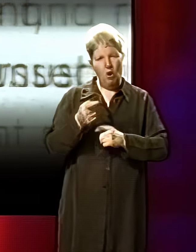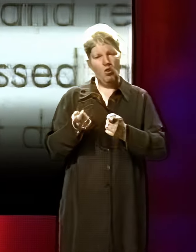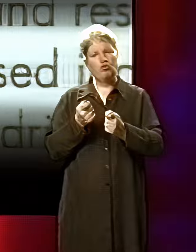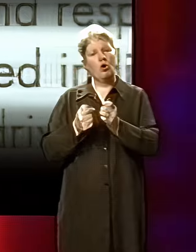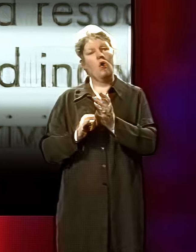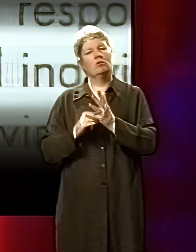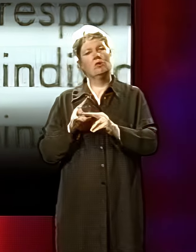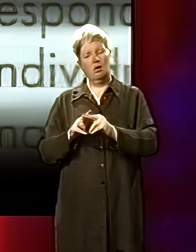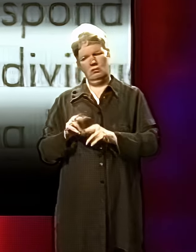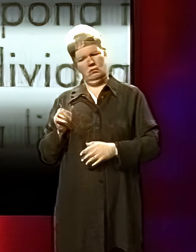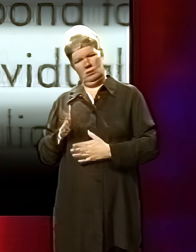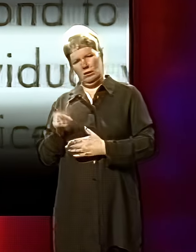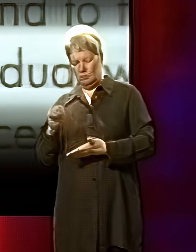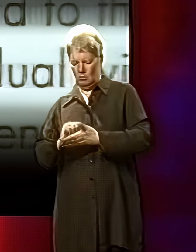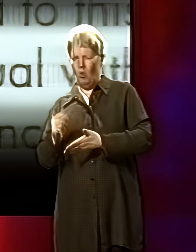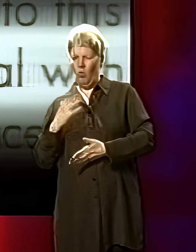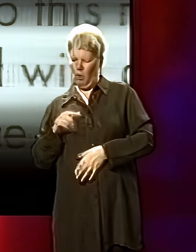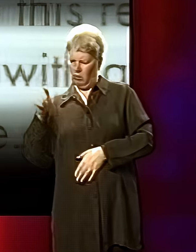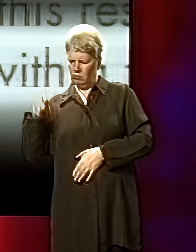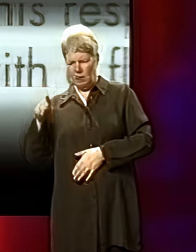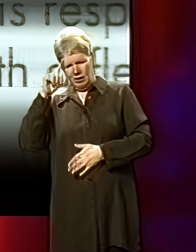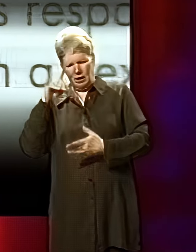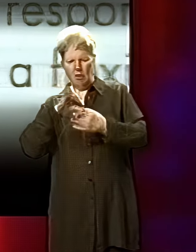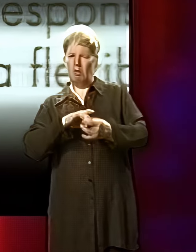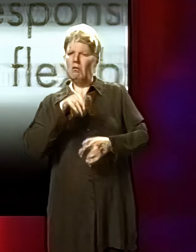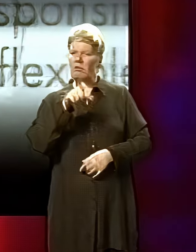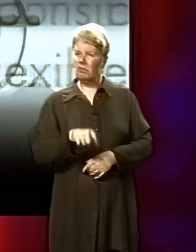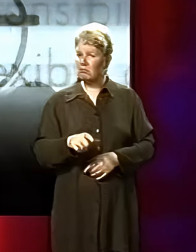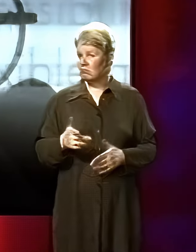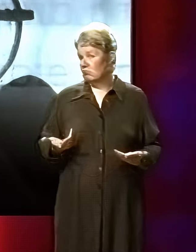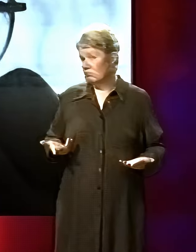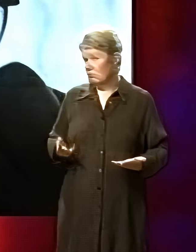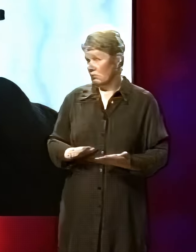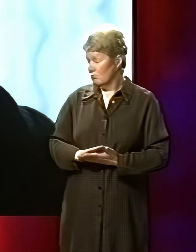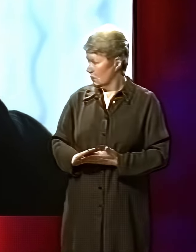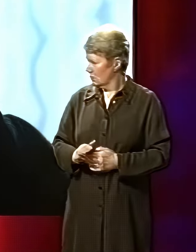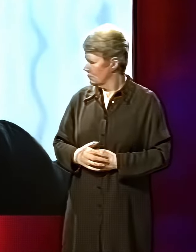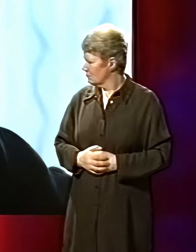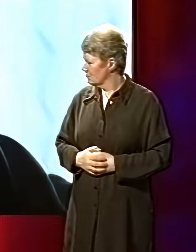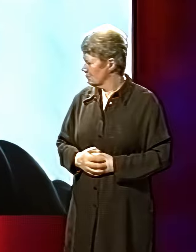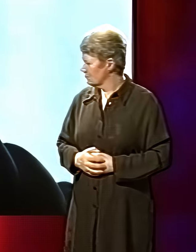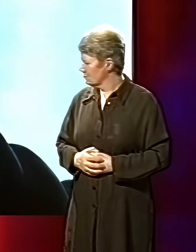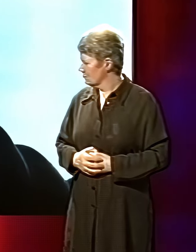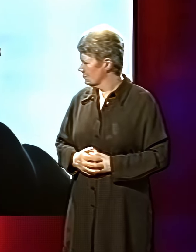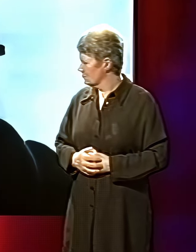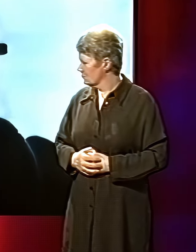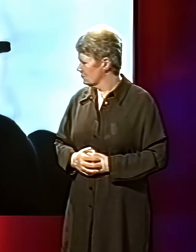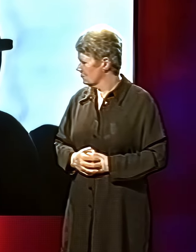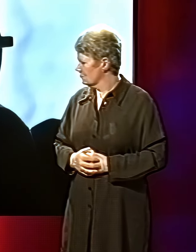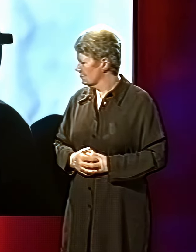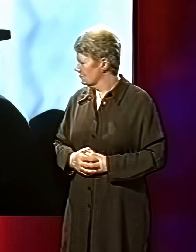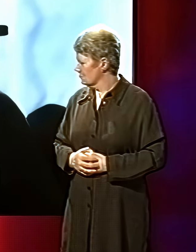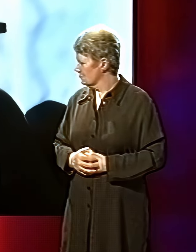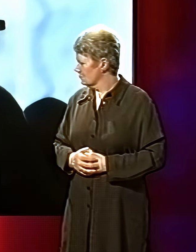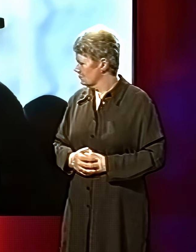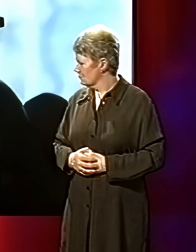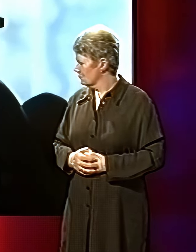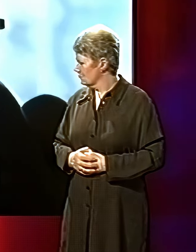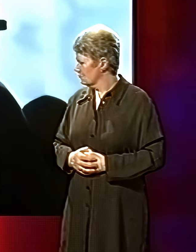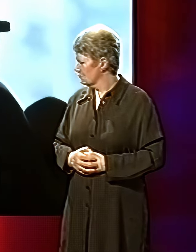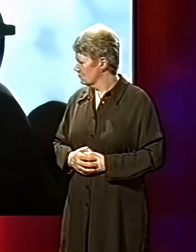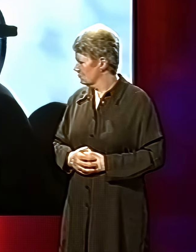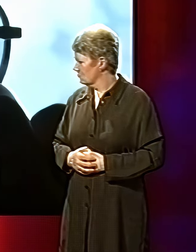intelligent, customer-focused individual. Someone like this, perhaps? I didn't do anything. Oh, did? Yeah, well,